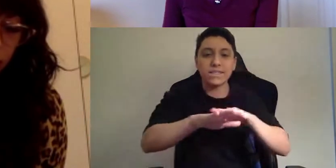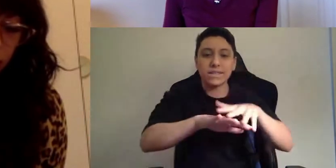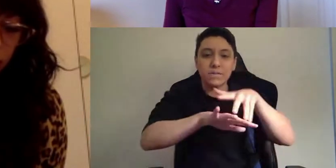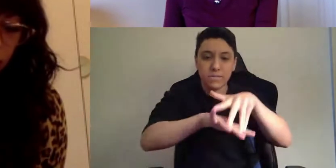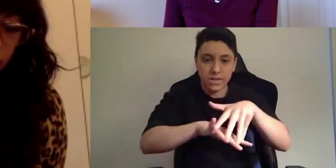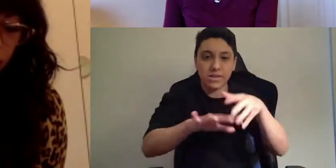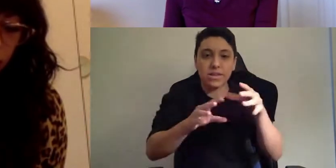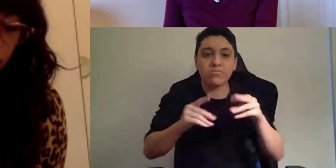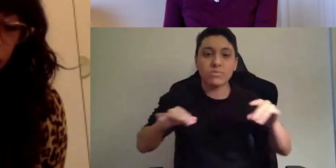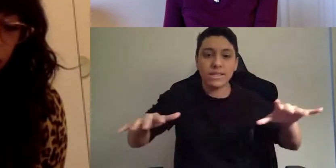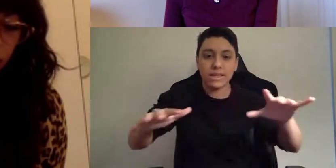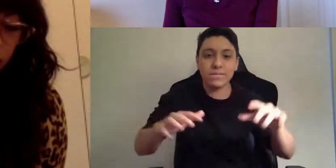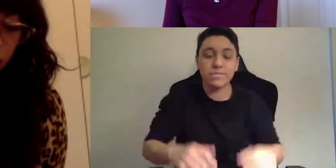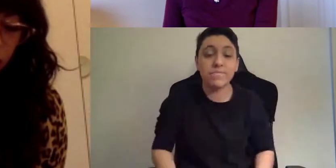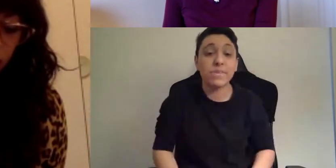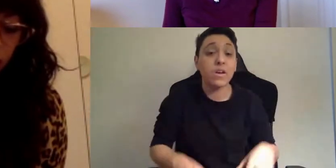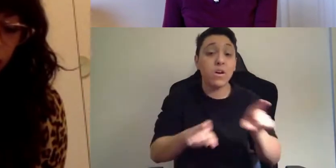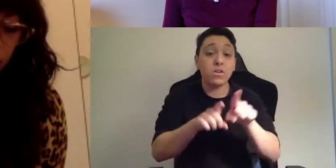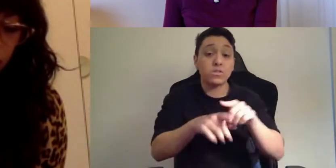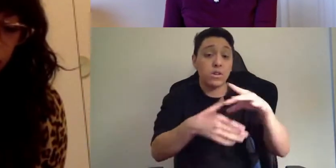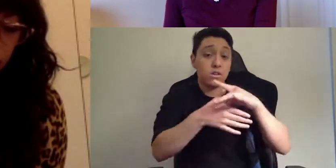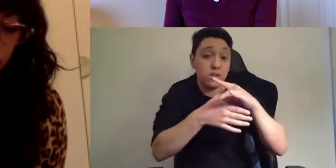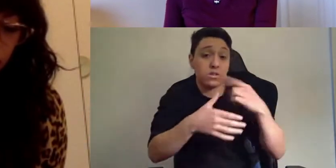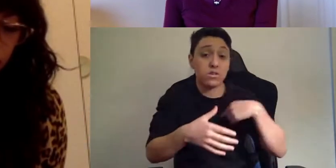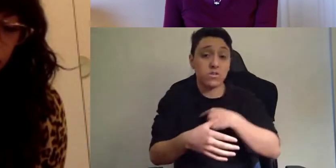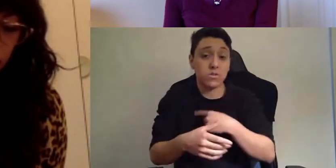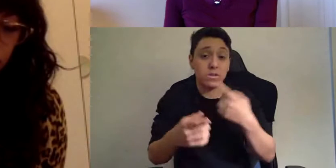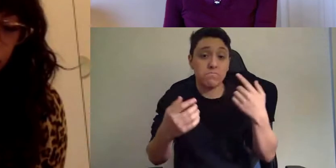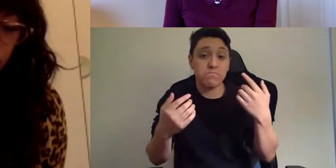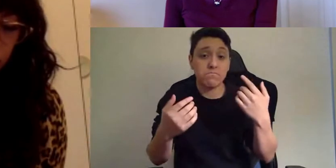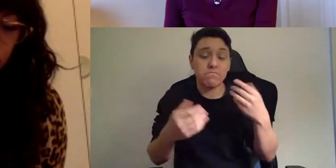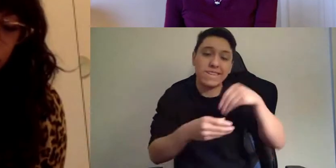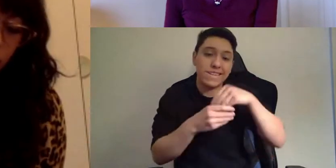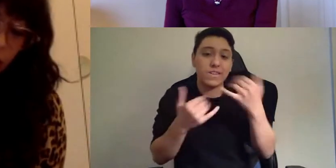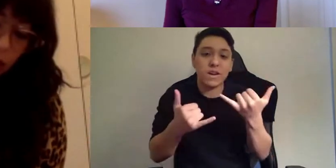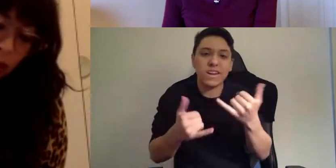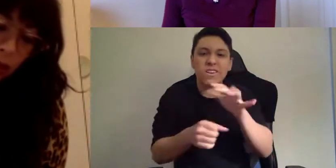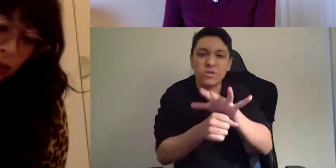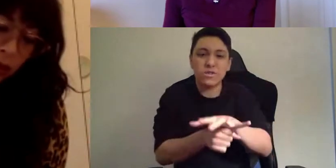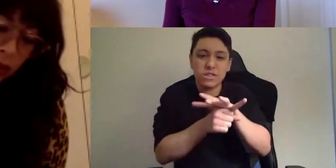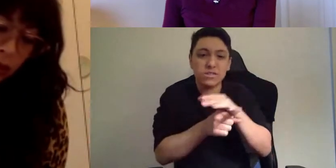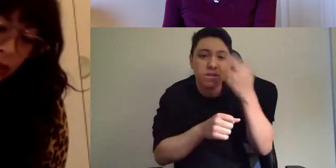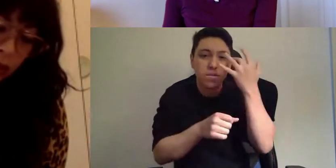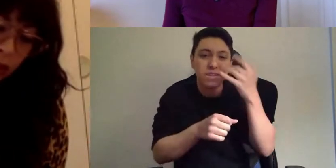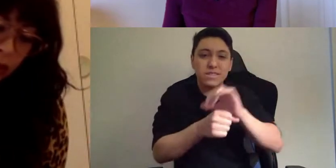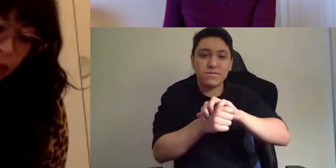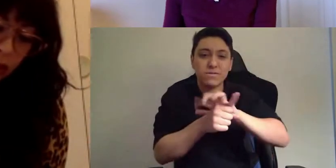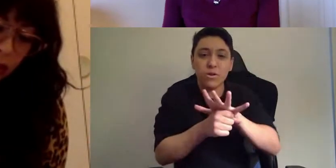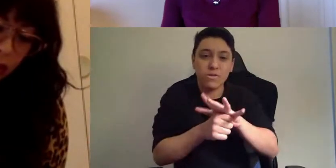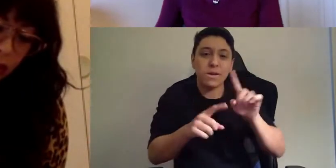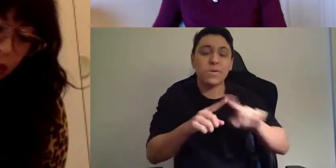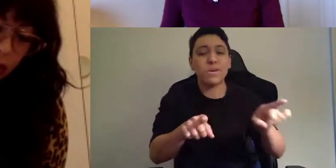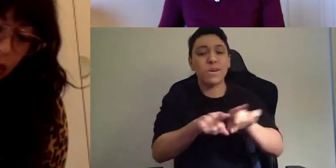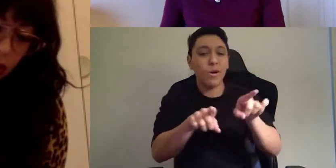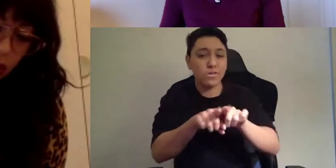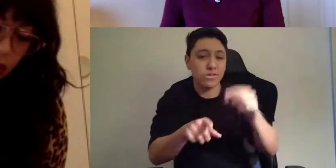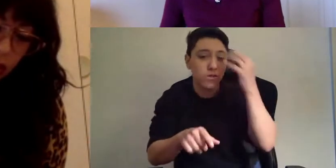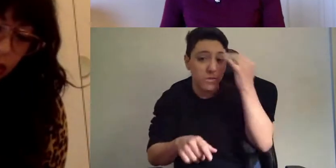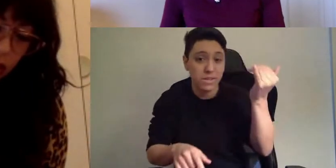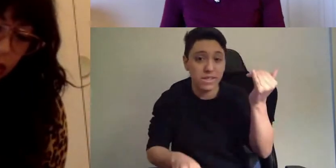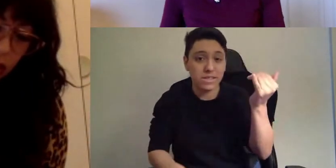The context that we're in right now is stressful, not only due to COVID, but also due to